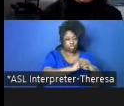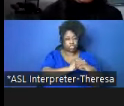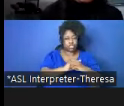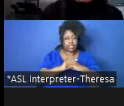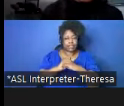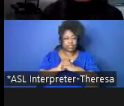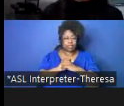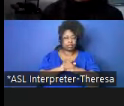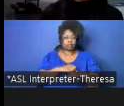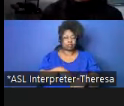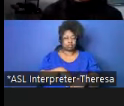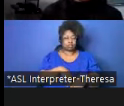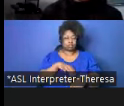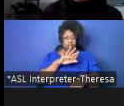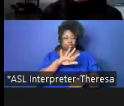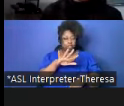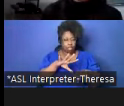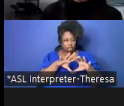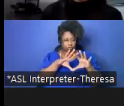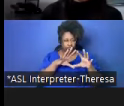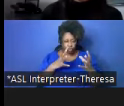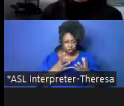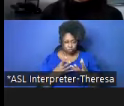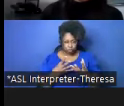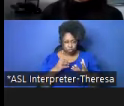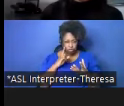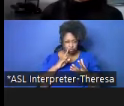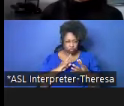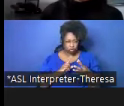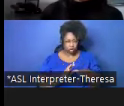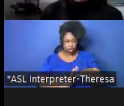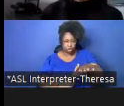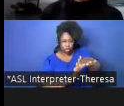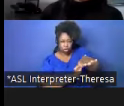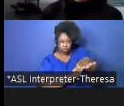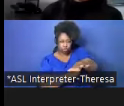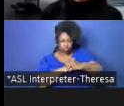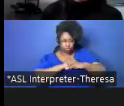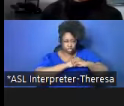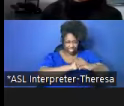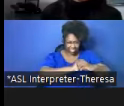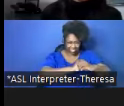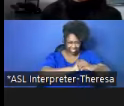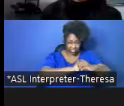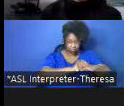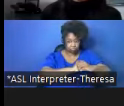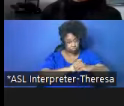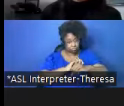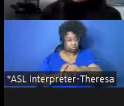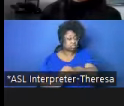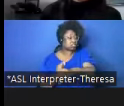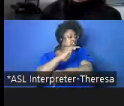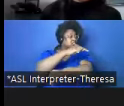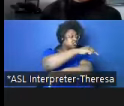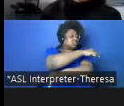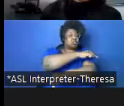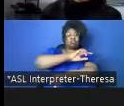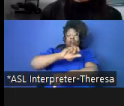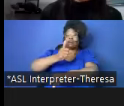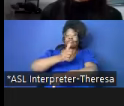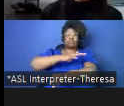framework here for coastal protection leaves large areas unprotected, and especially getting access to